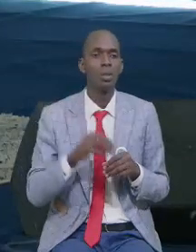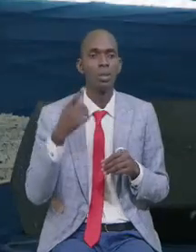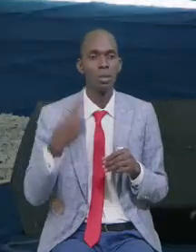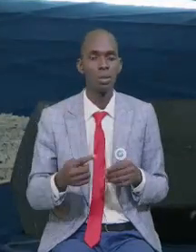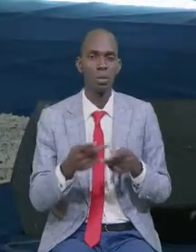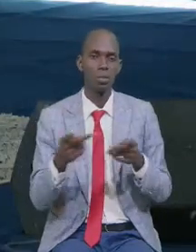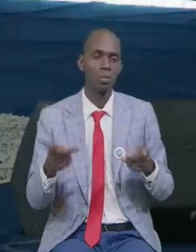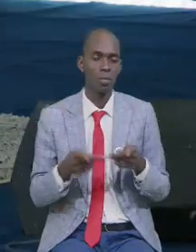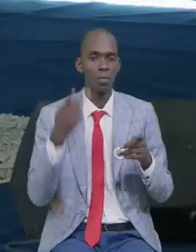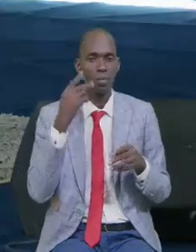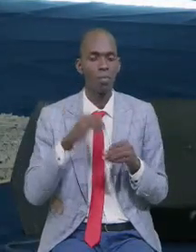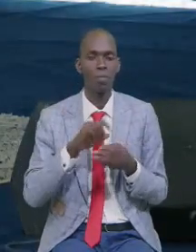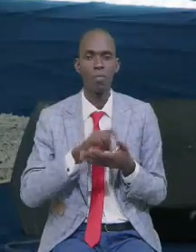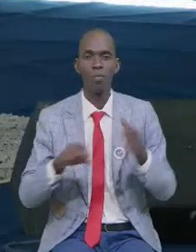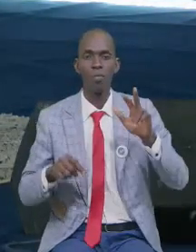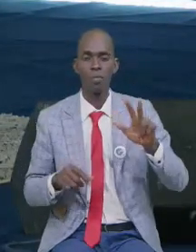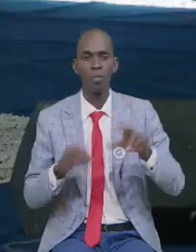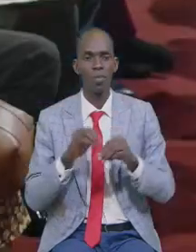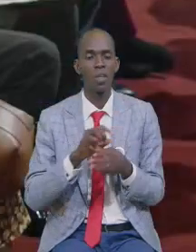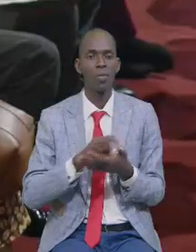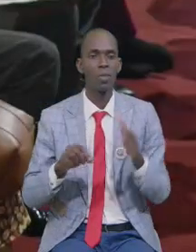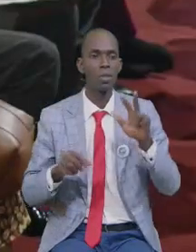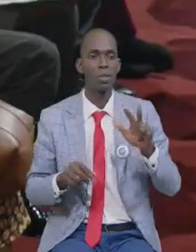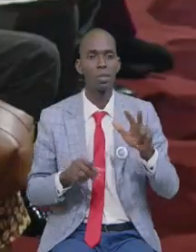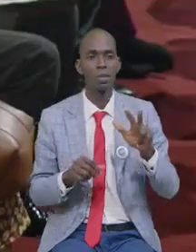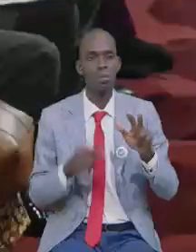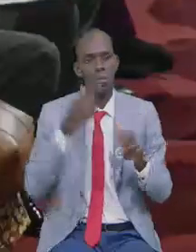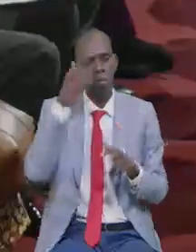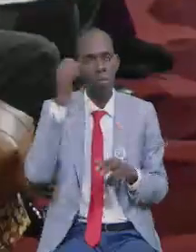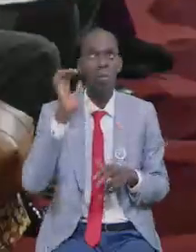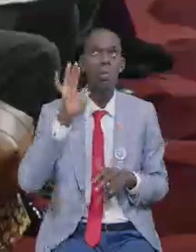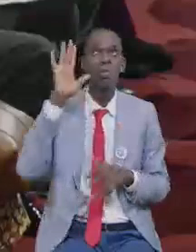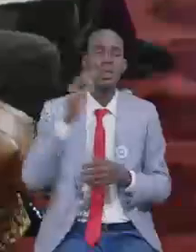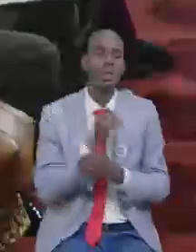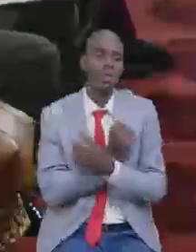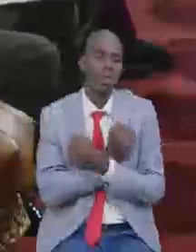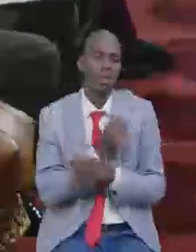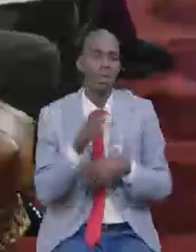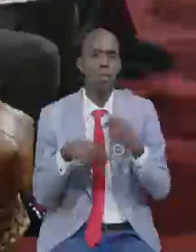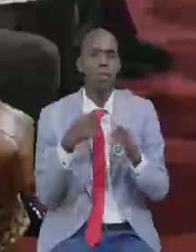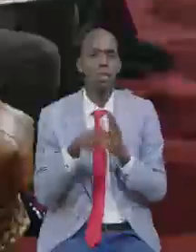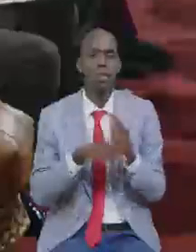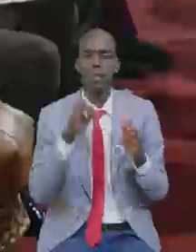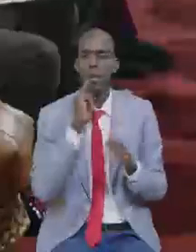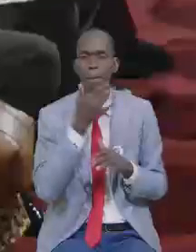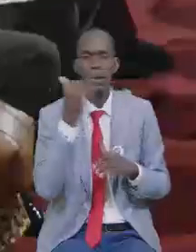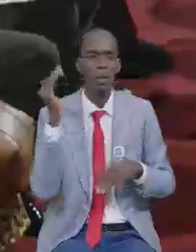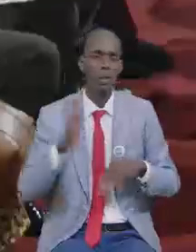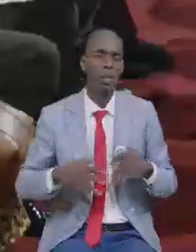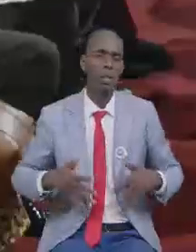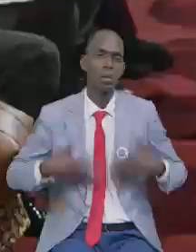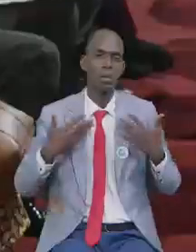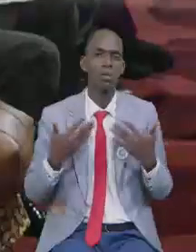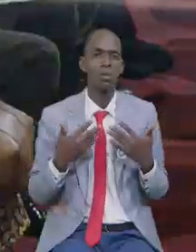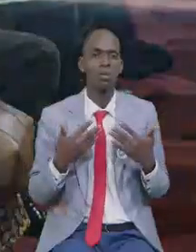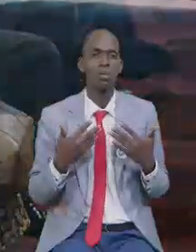verse 3. In verse 3, because thy loving kindness is better than life, my